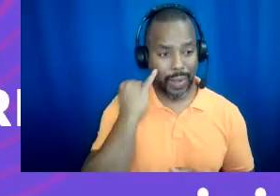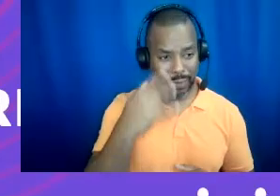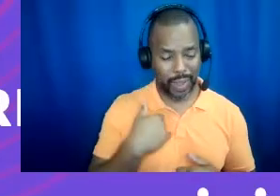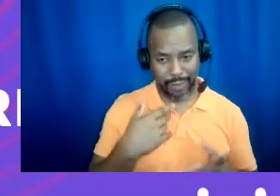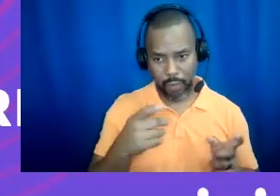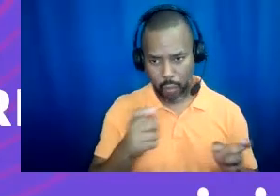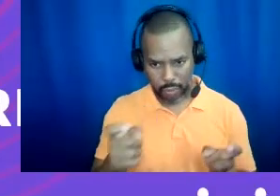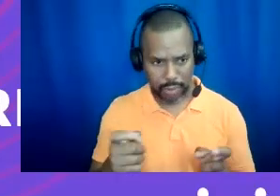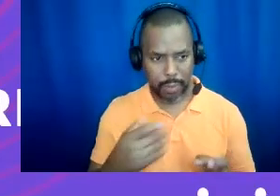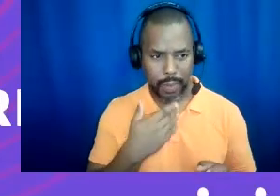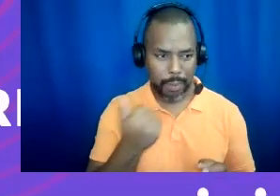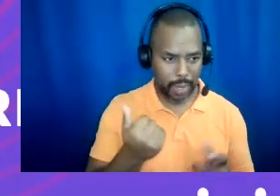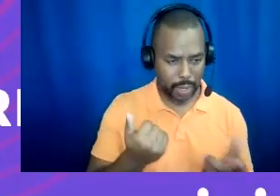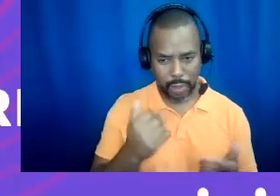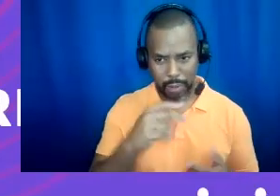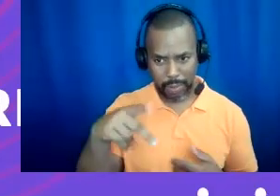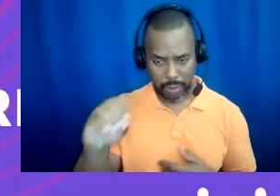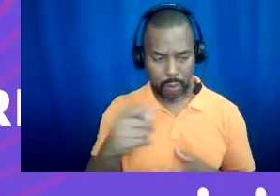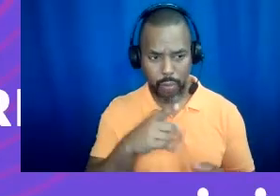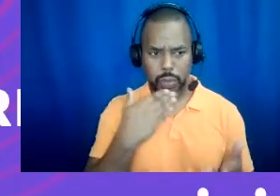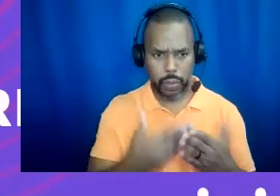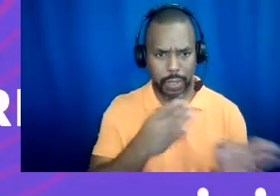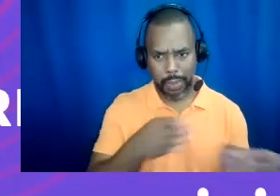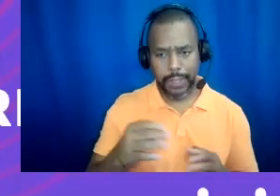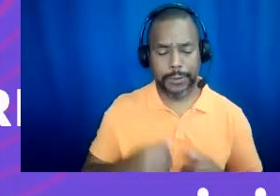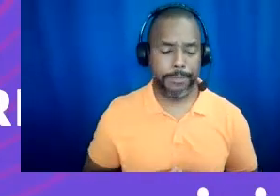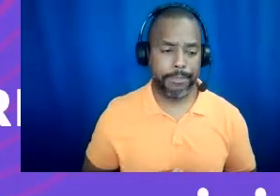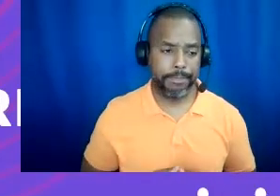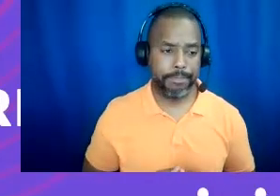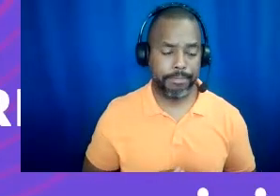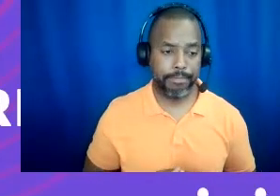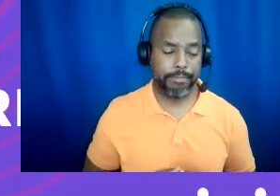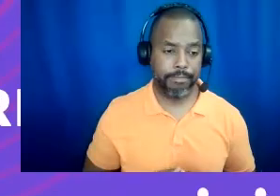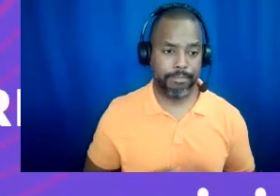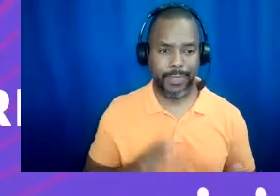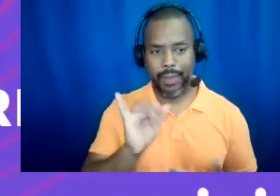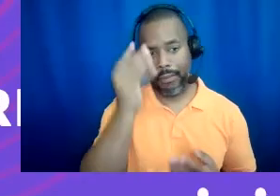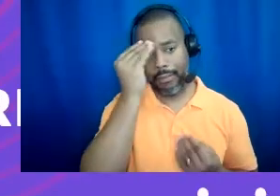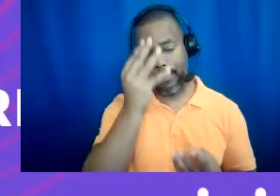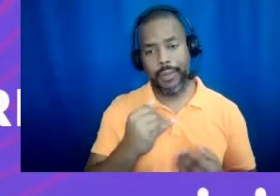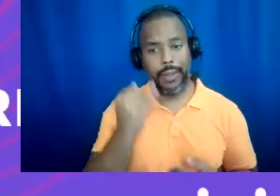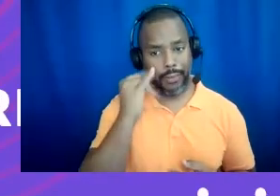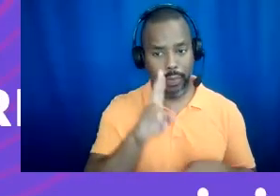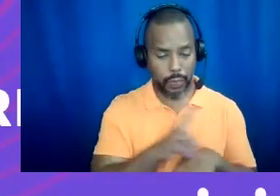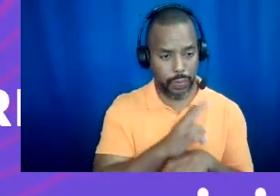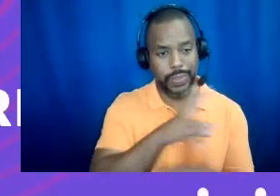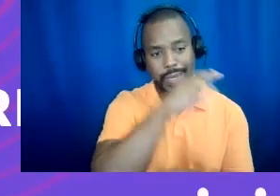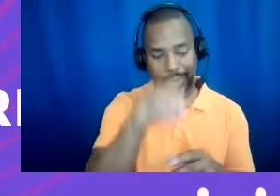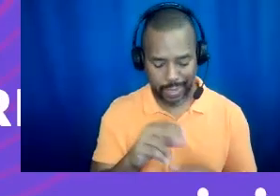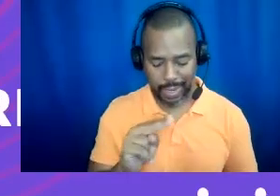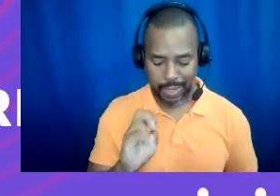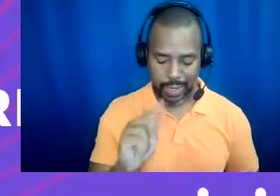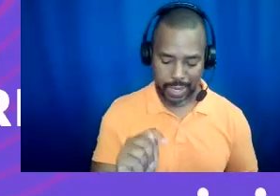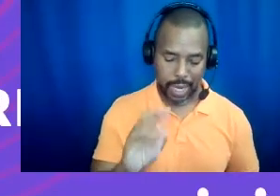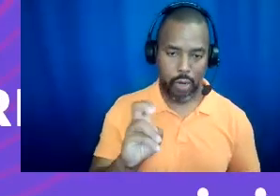richer PPO plan, these plans tend to work well together. Again, this information is when you are using in-network providers, so you